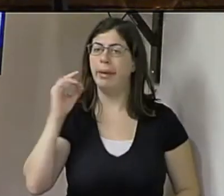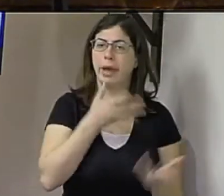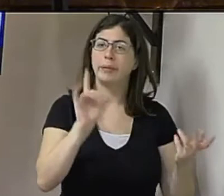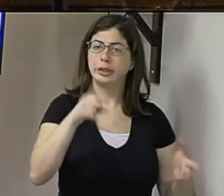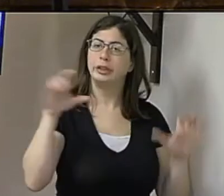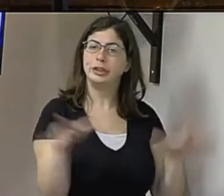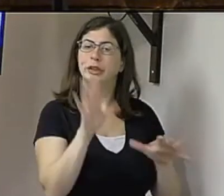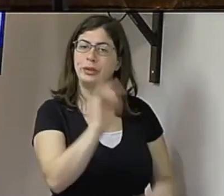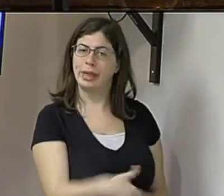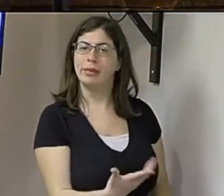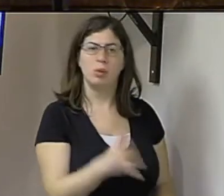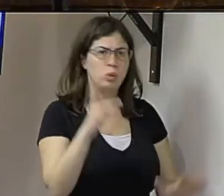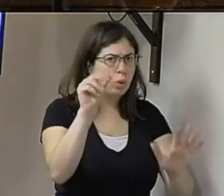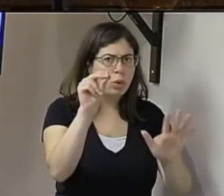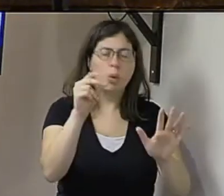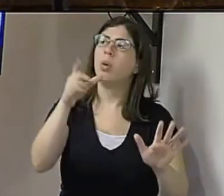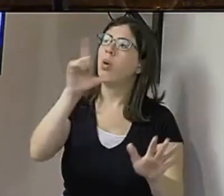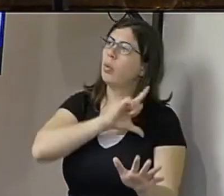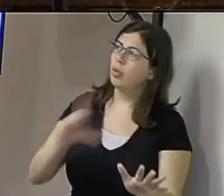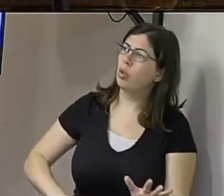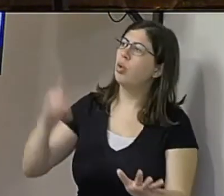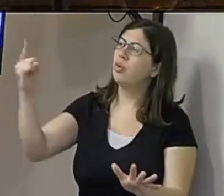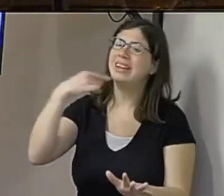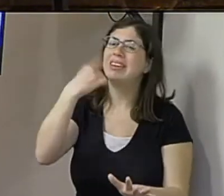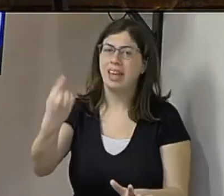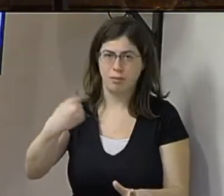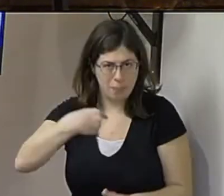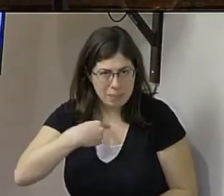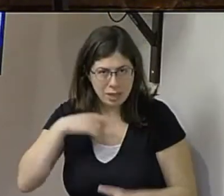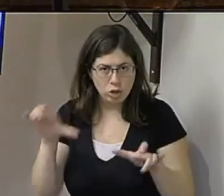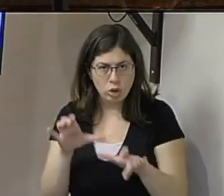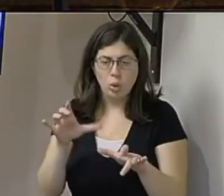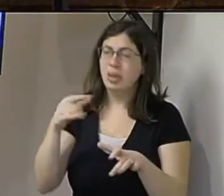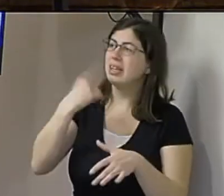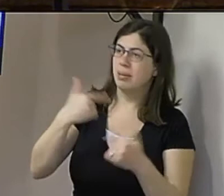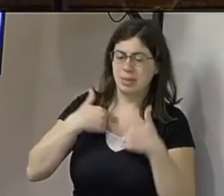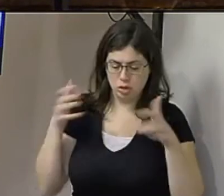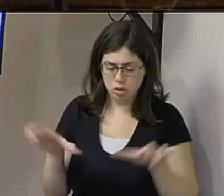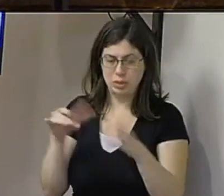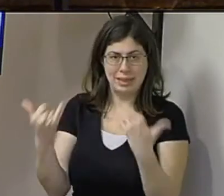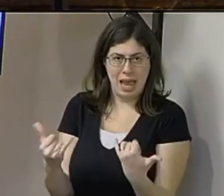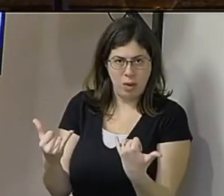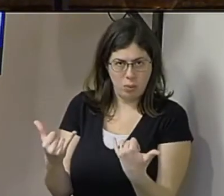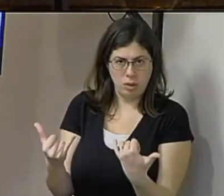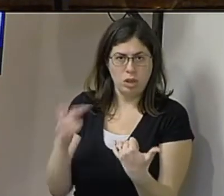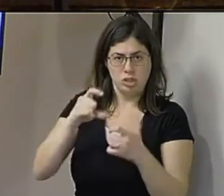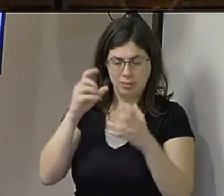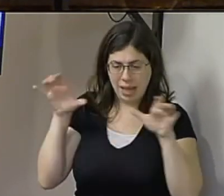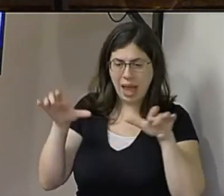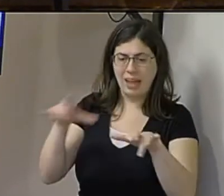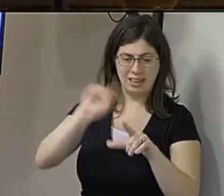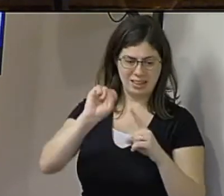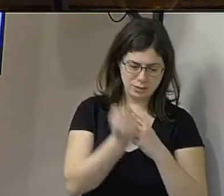should do. And so, no, we need to be saying, but what is the Lord telling us to do? What is the Lord telling me to do right now? This is the way that we should be acting when we come into